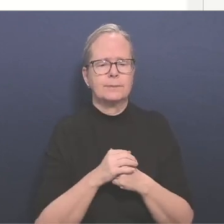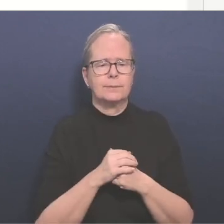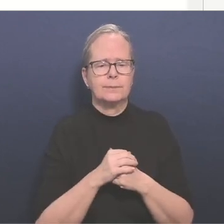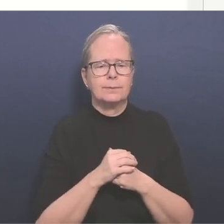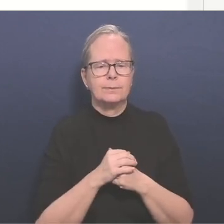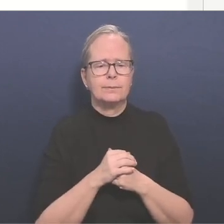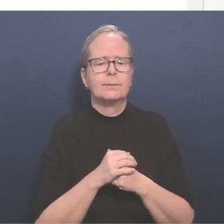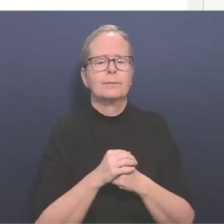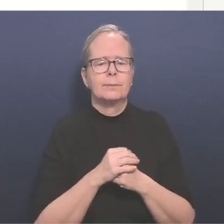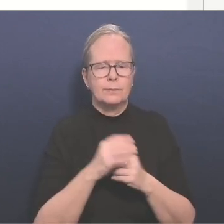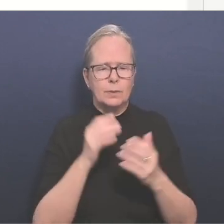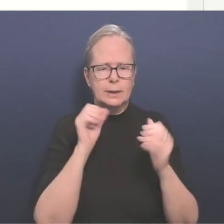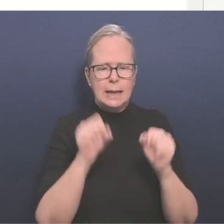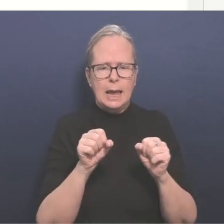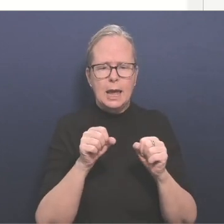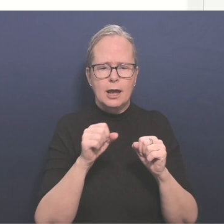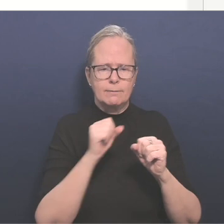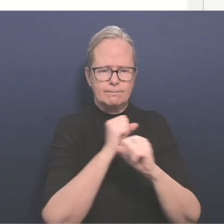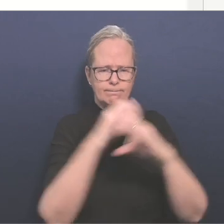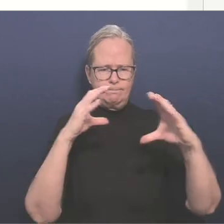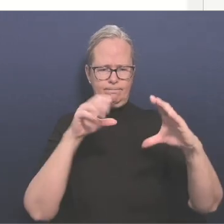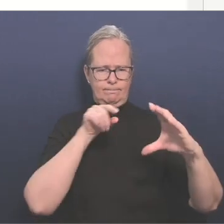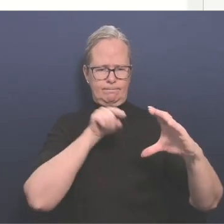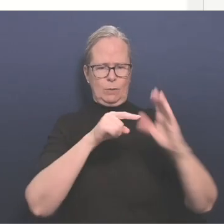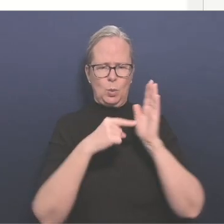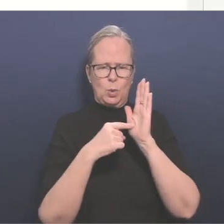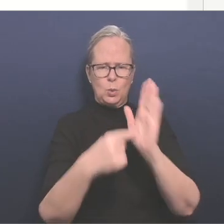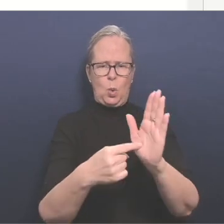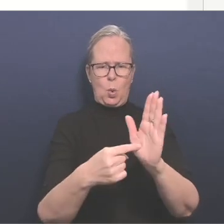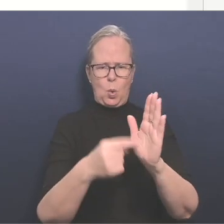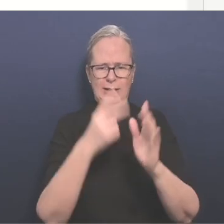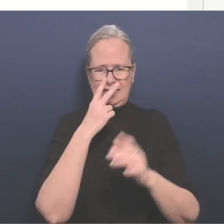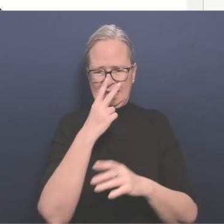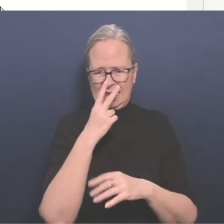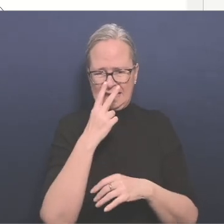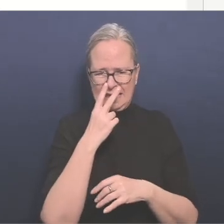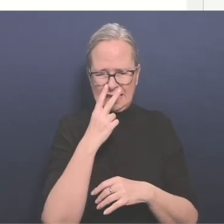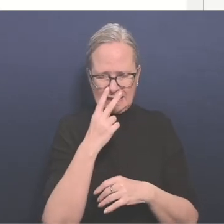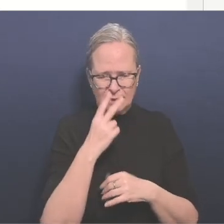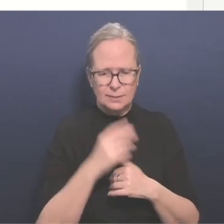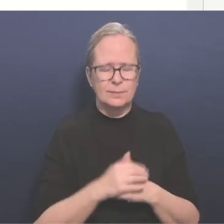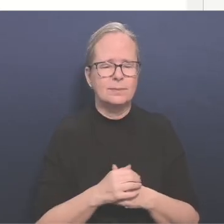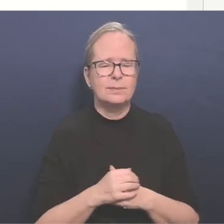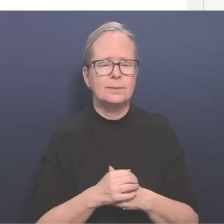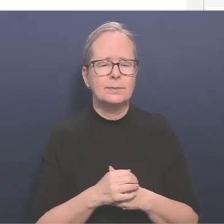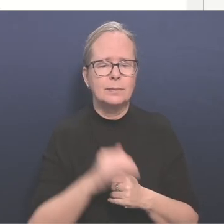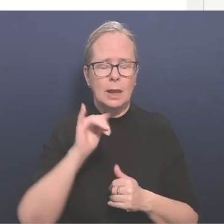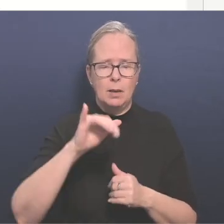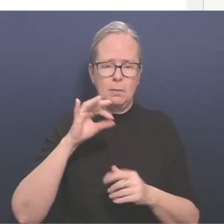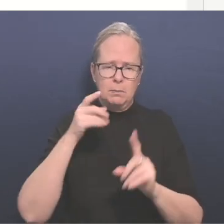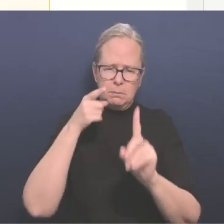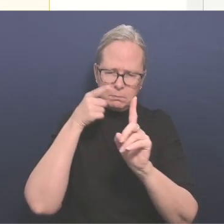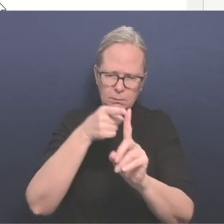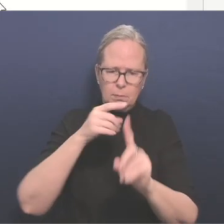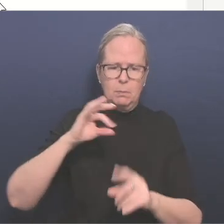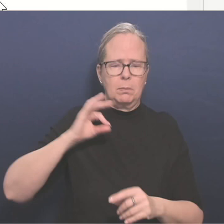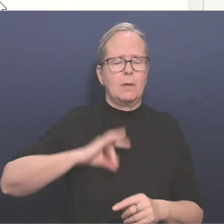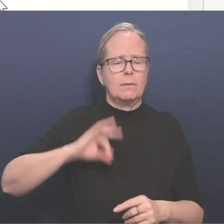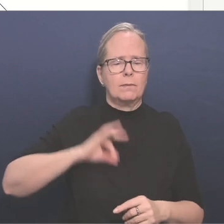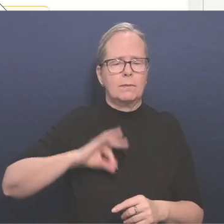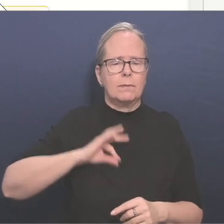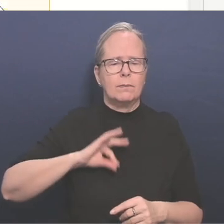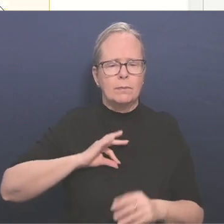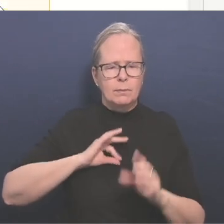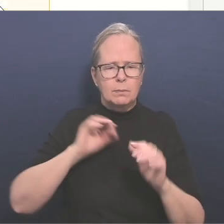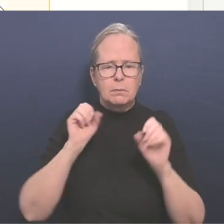tool or the benefits is about and what you can derive and how you can apply.